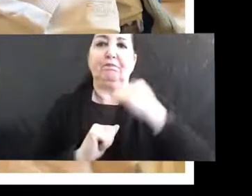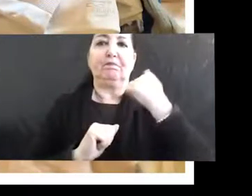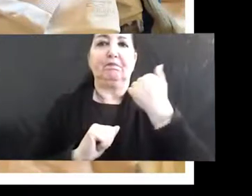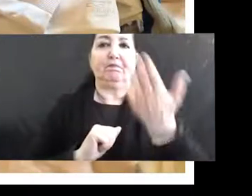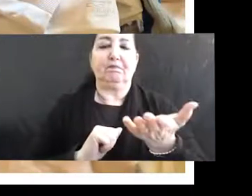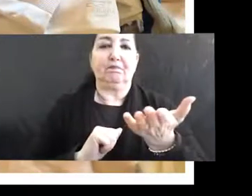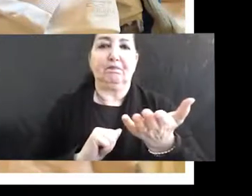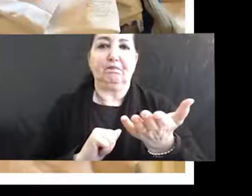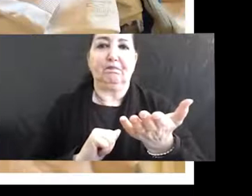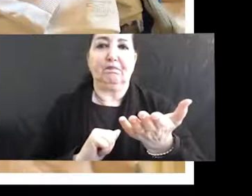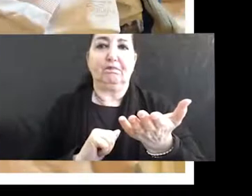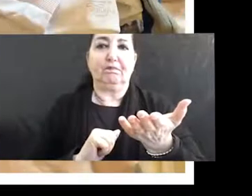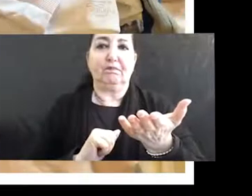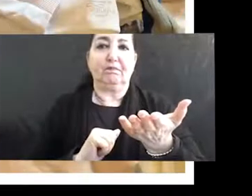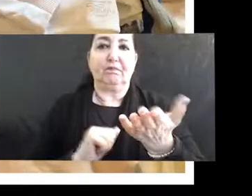is